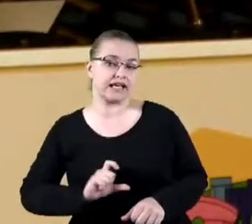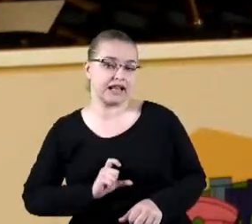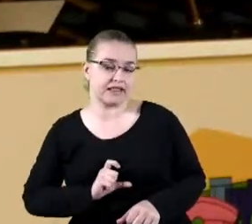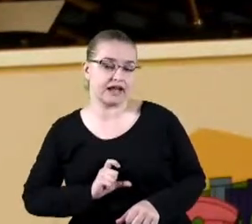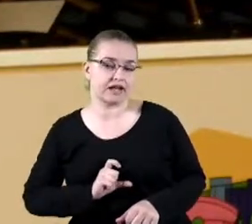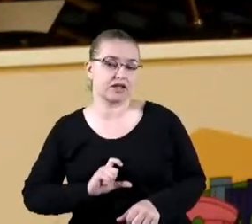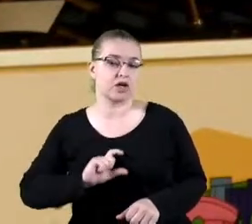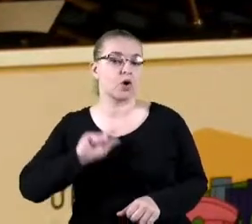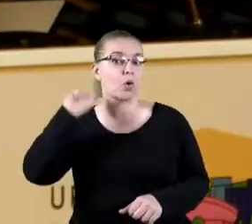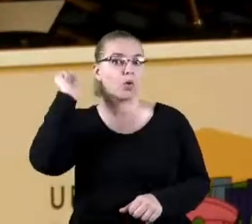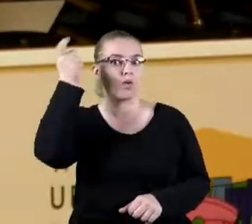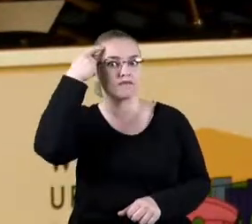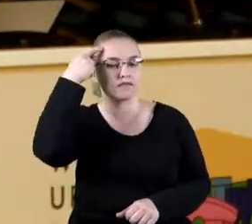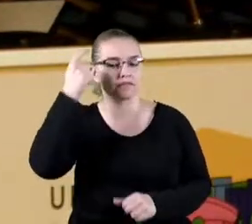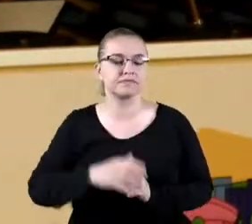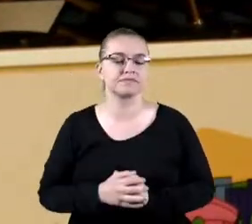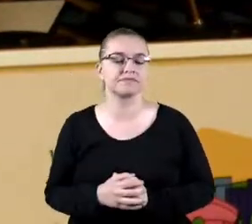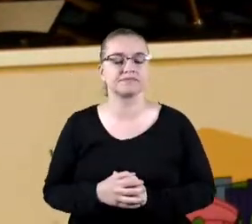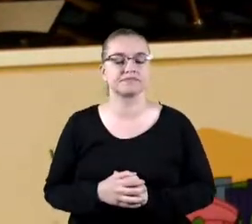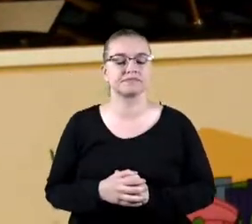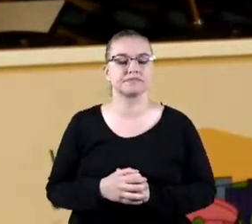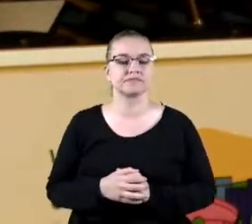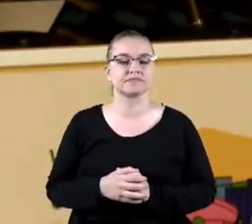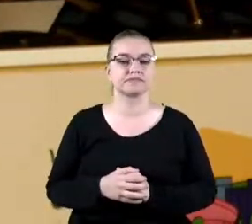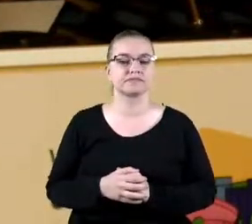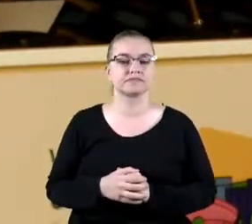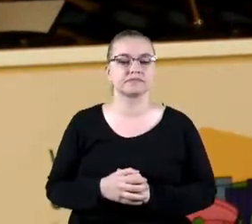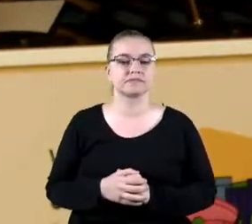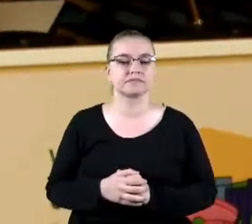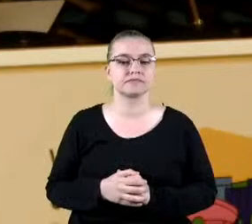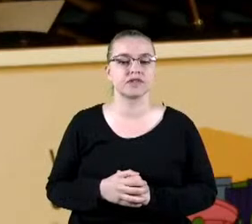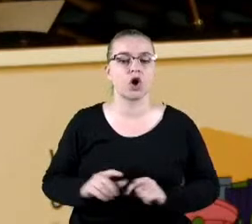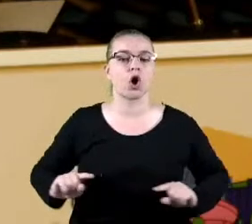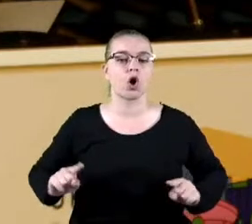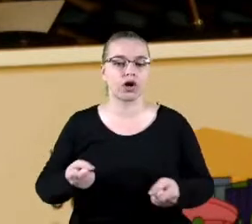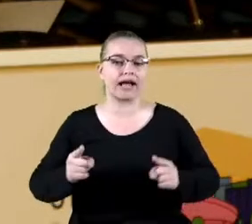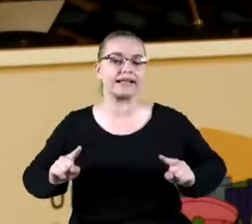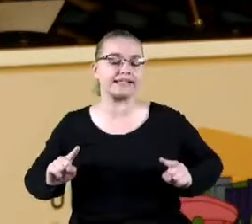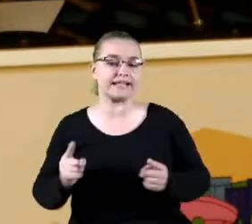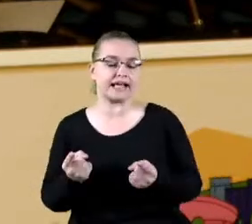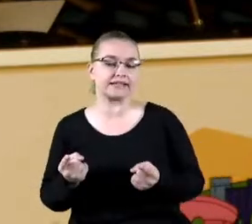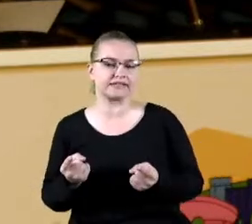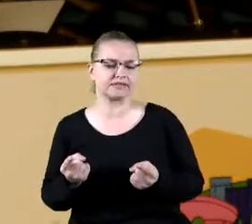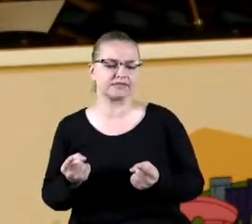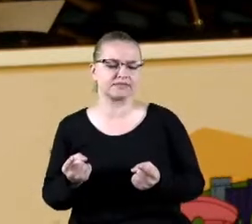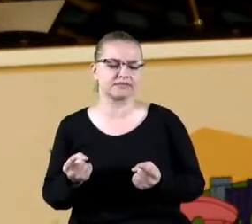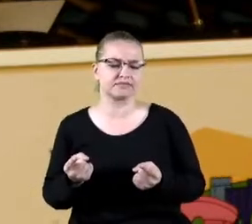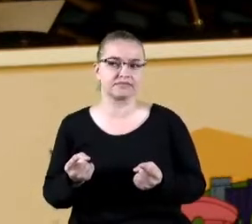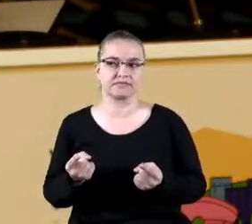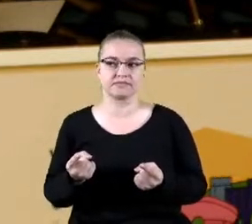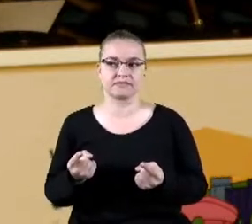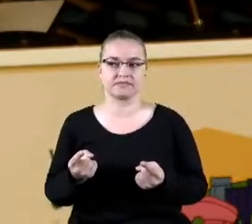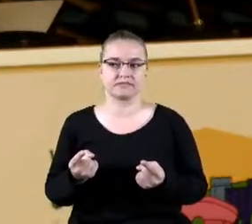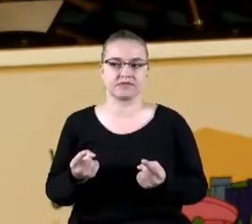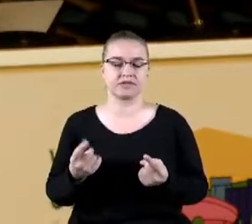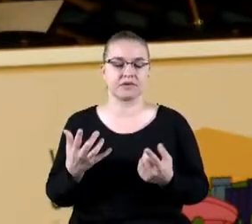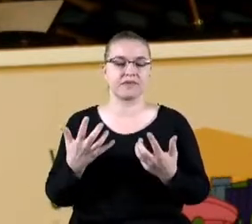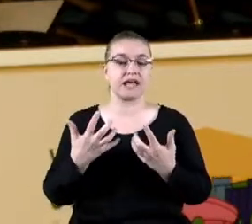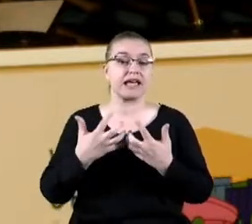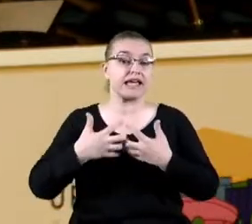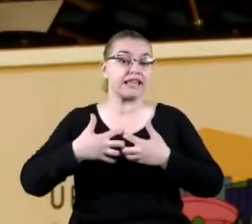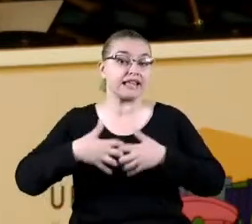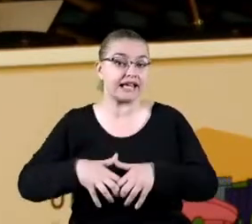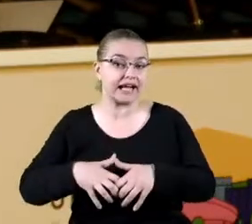General of the Secretariat of the Central American Social Integration System, SICA, which is